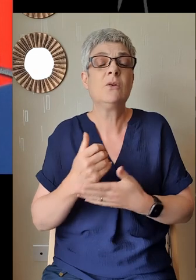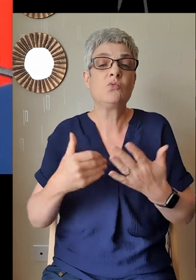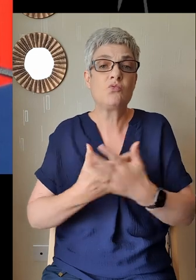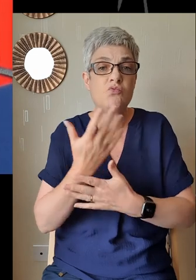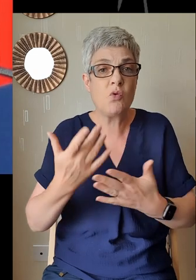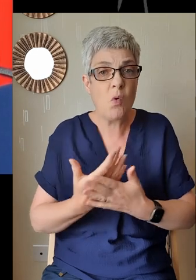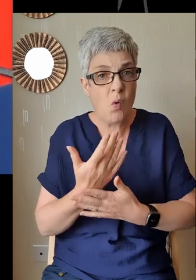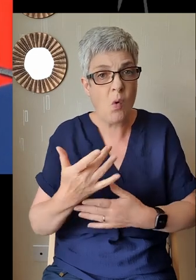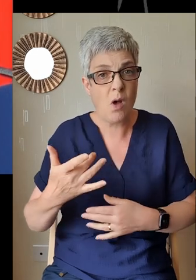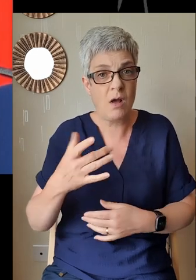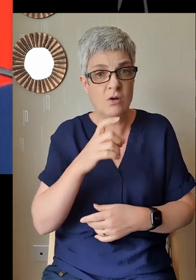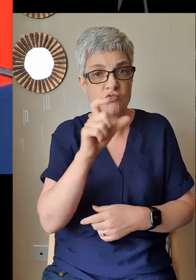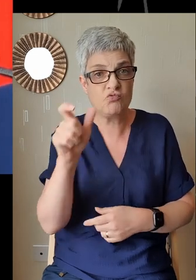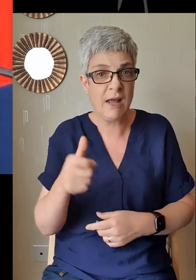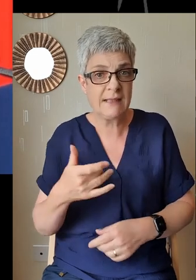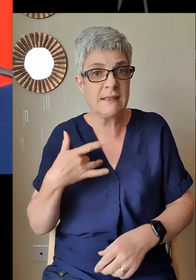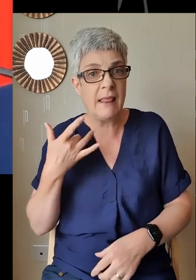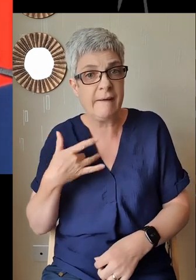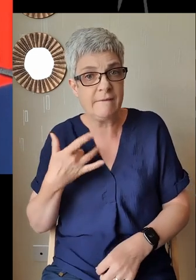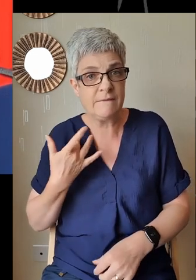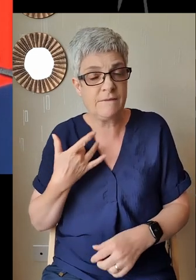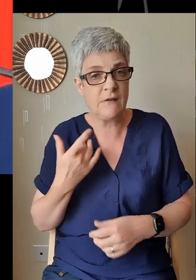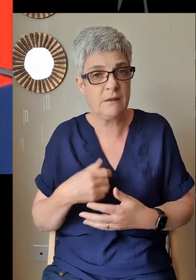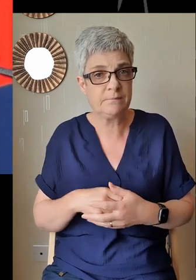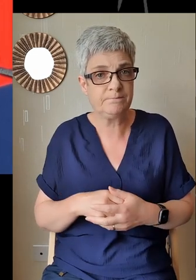life of Christ.